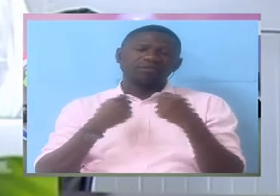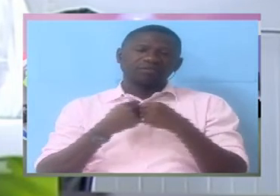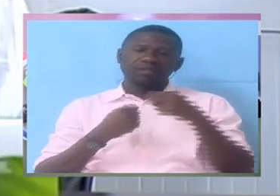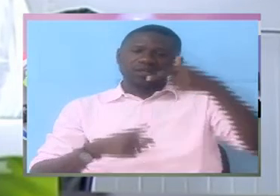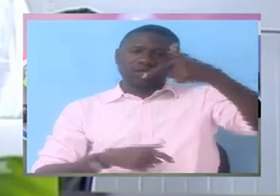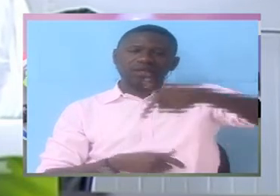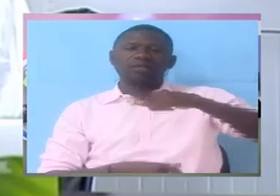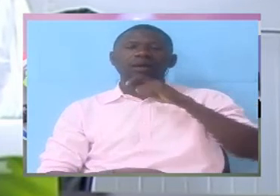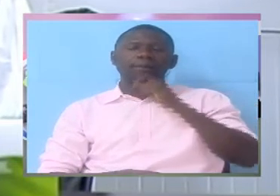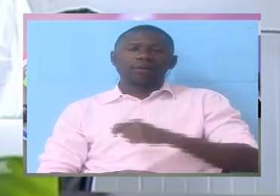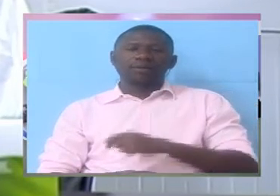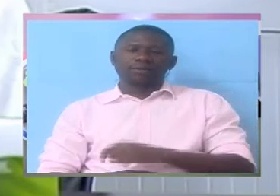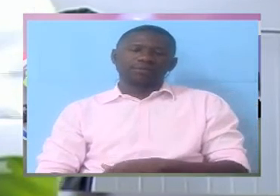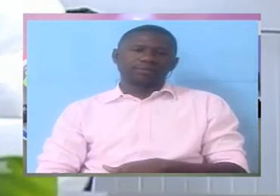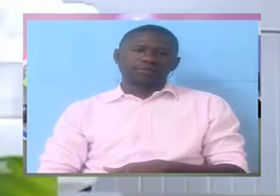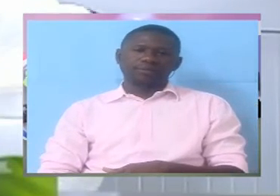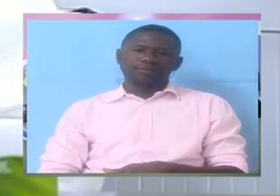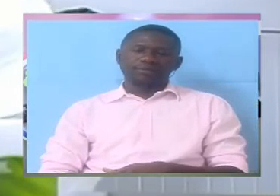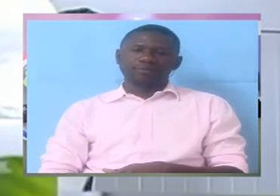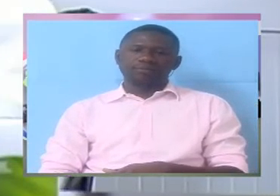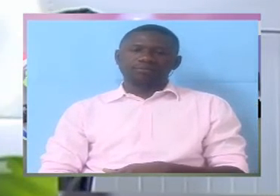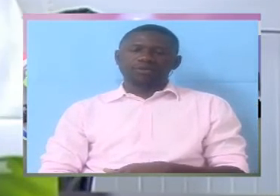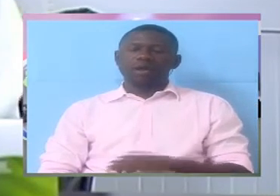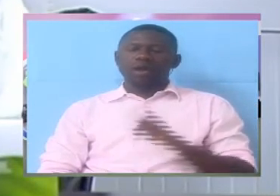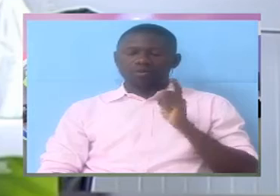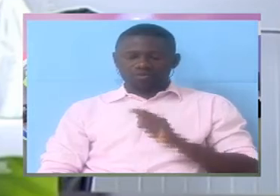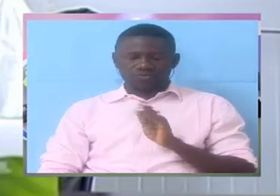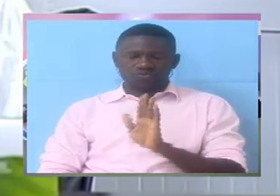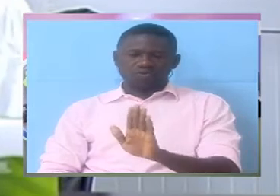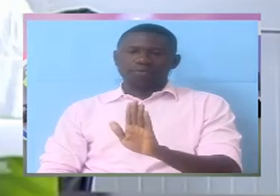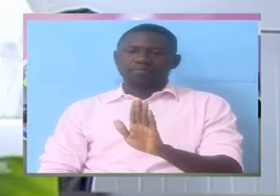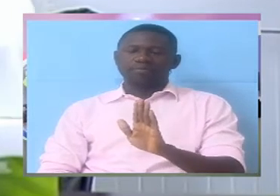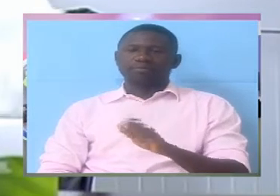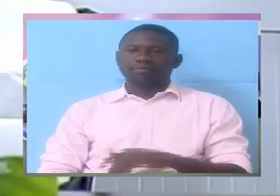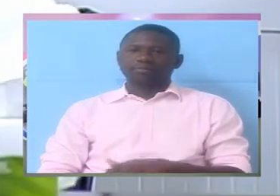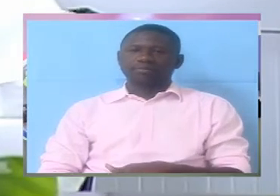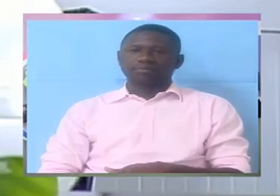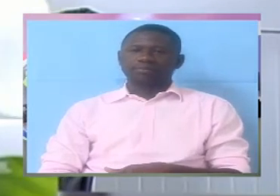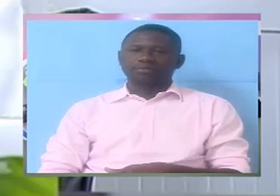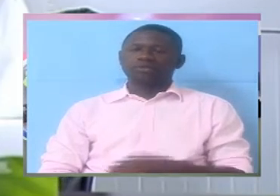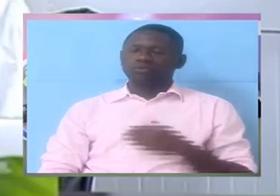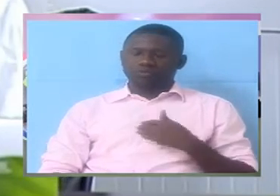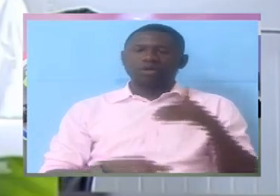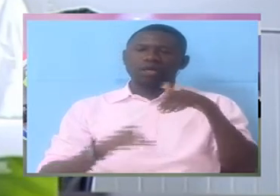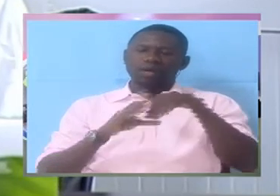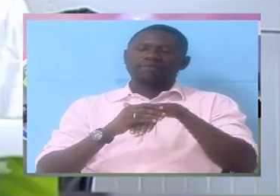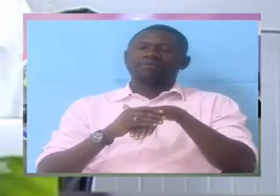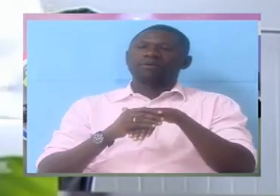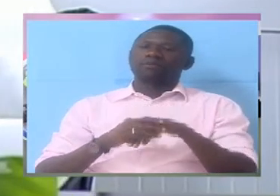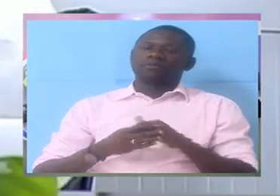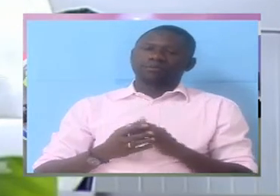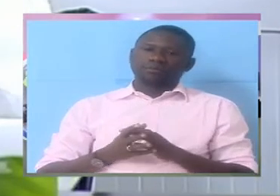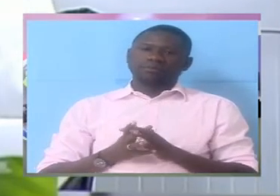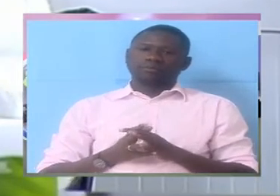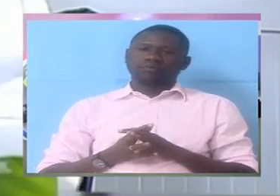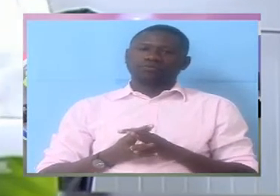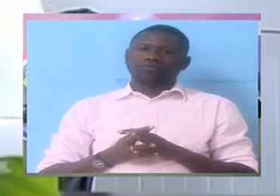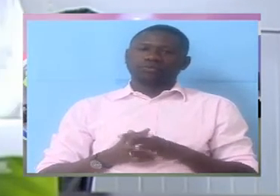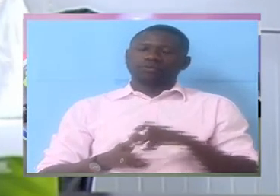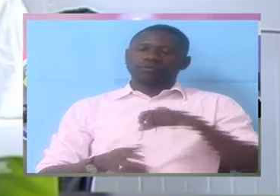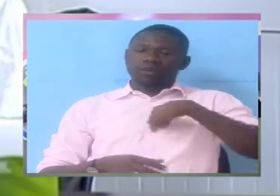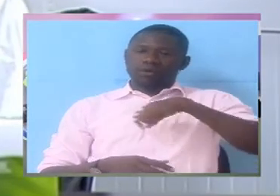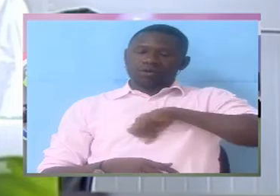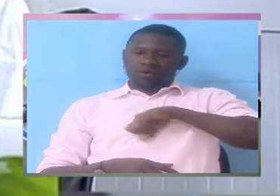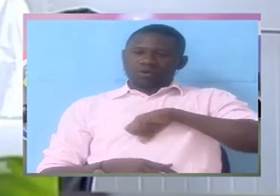I had to stop. Lota. To intervene. My own